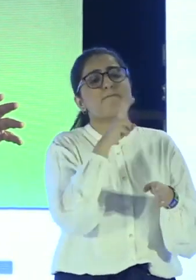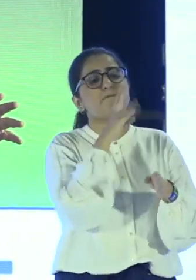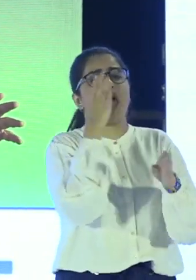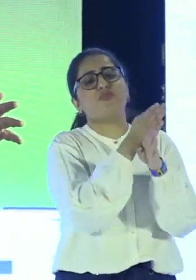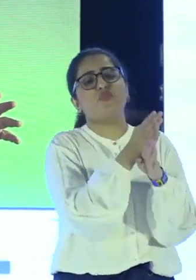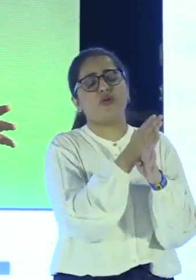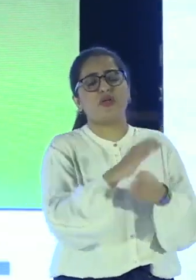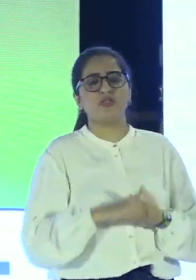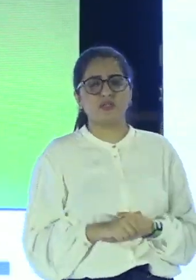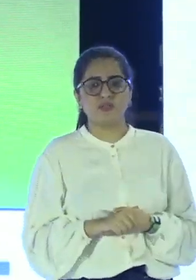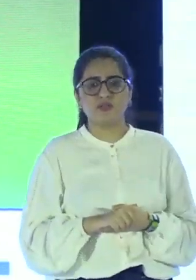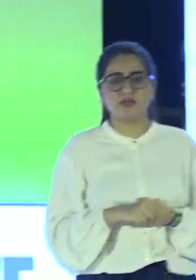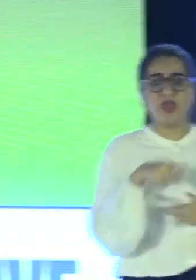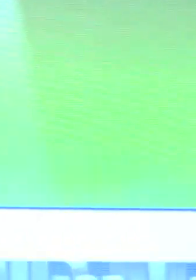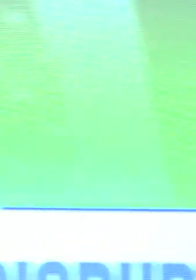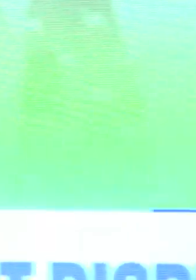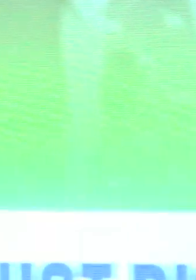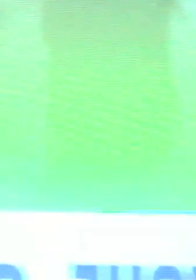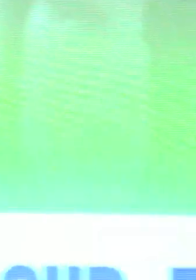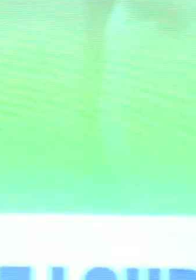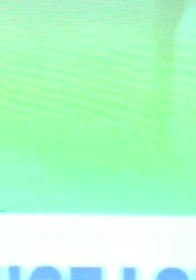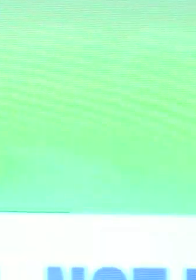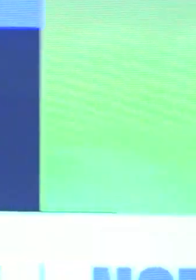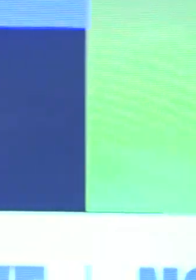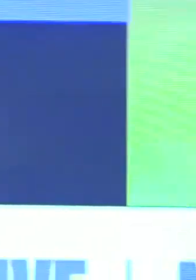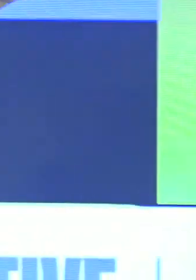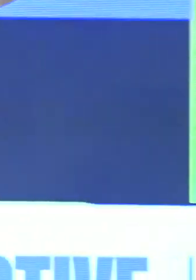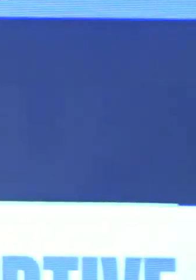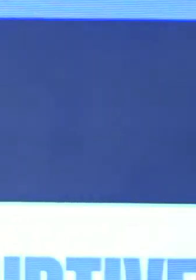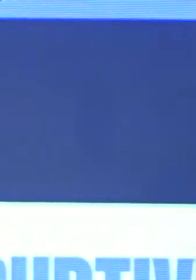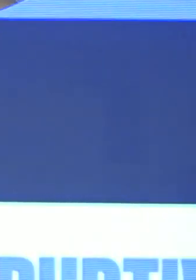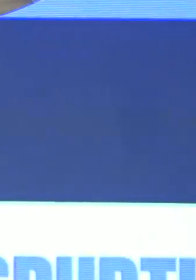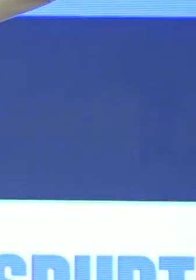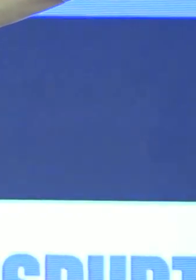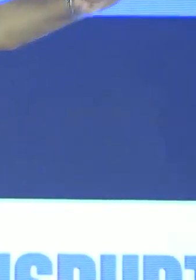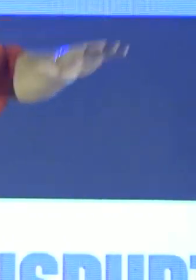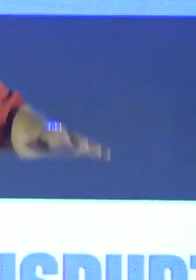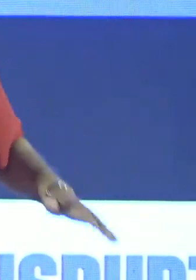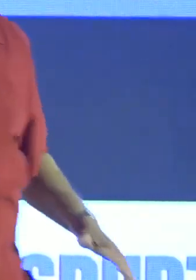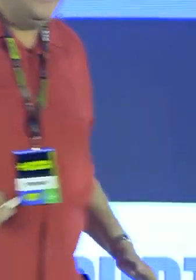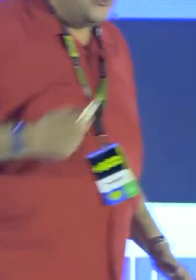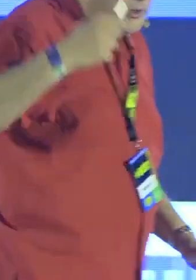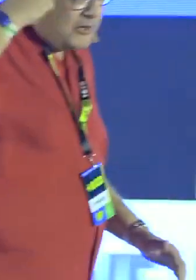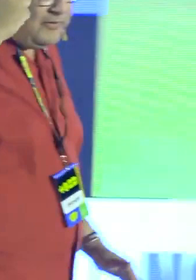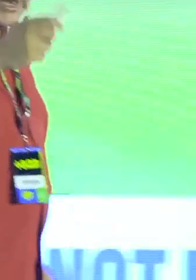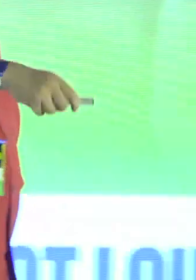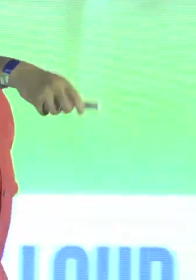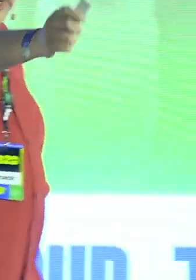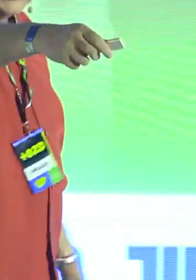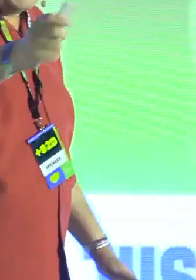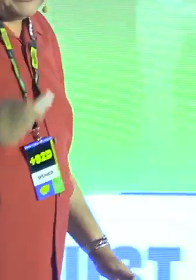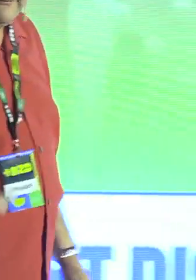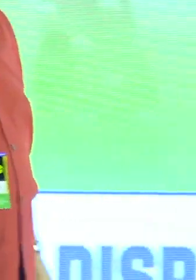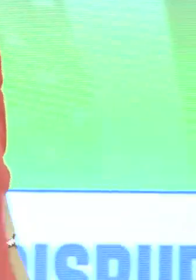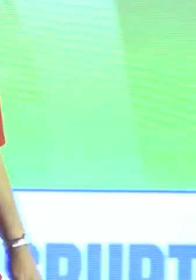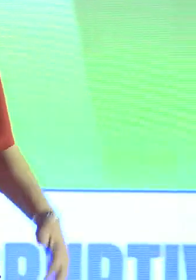Right? That is also the opportunity we are talking about. That's also The many Pakistans we are talking about, we had many